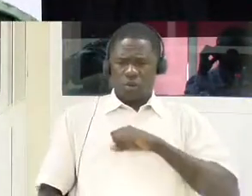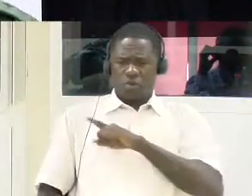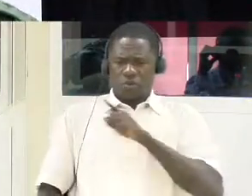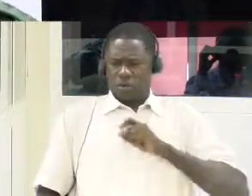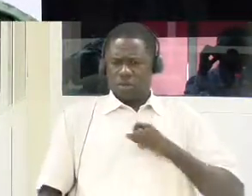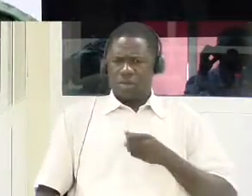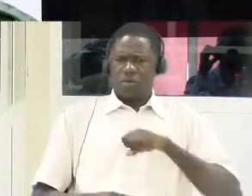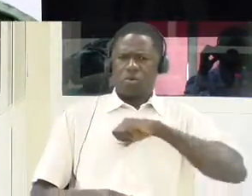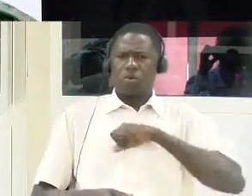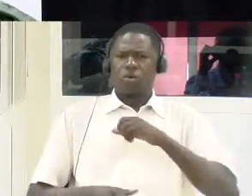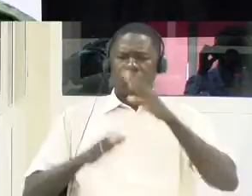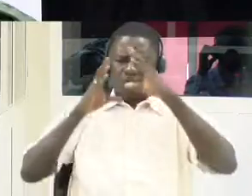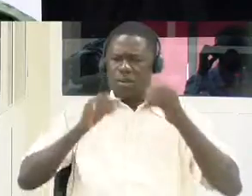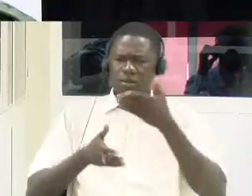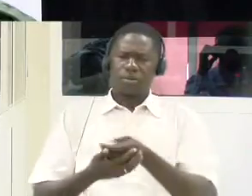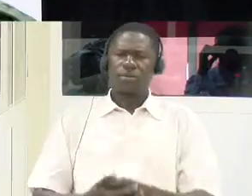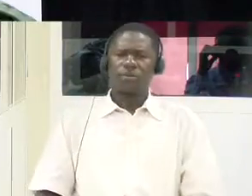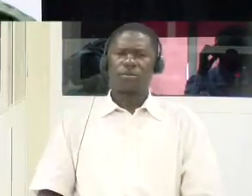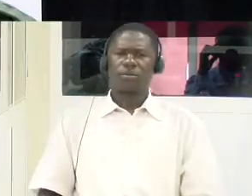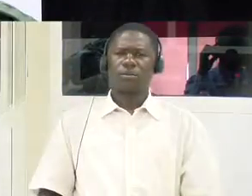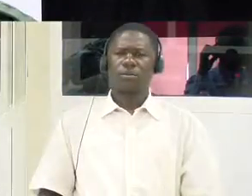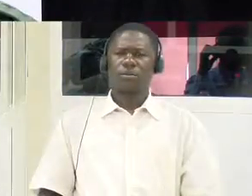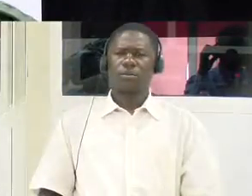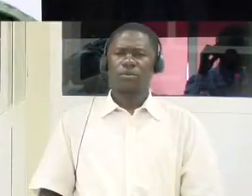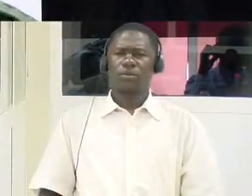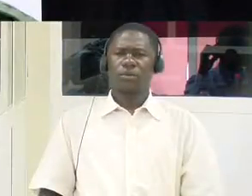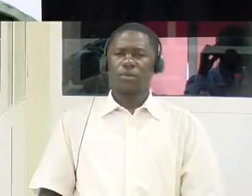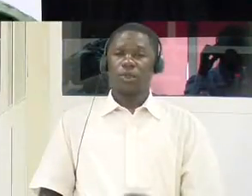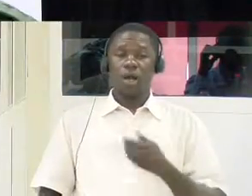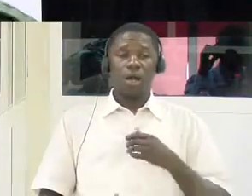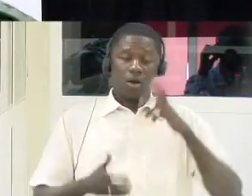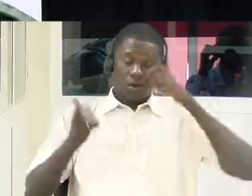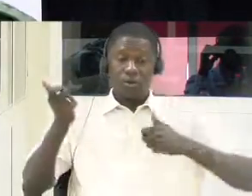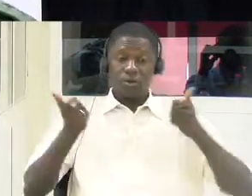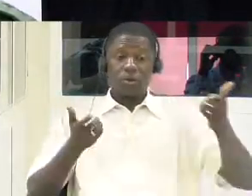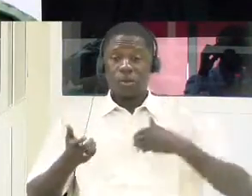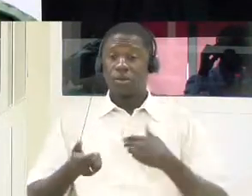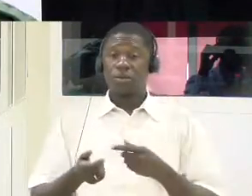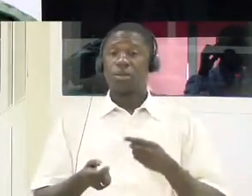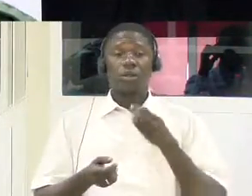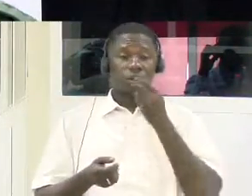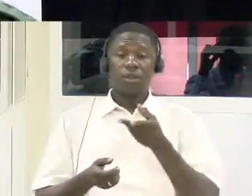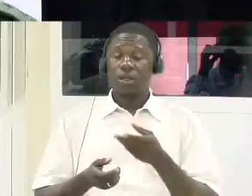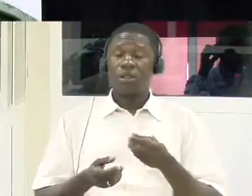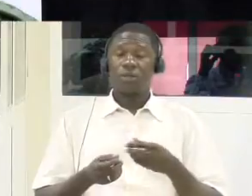So I said, okay. So the officers who were coming, I said, commander said he doesn't want us to have